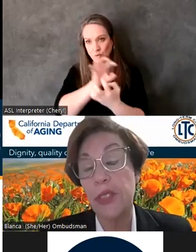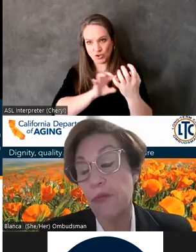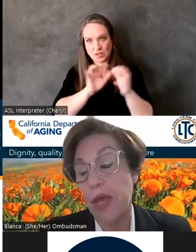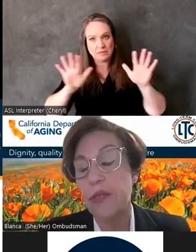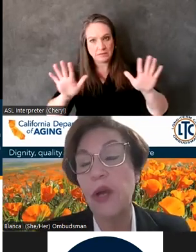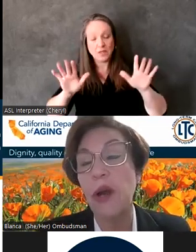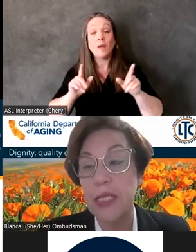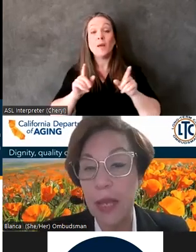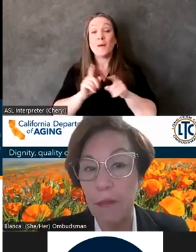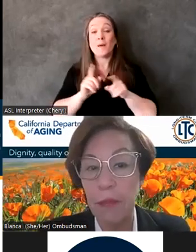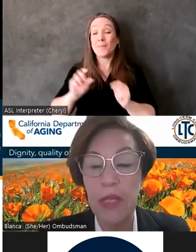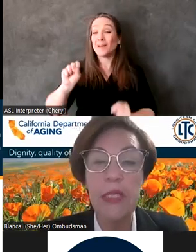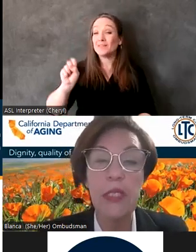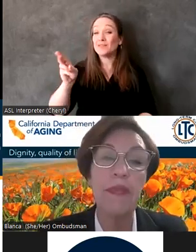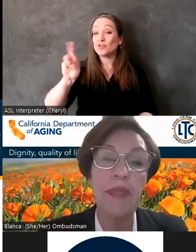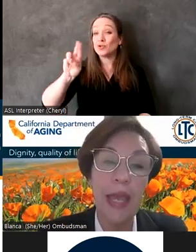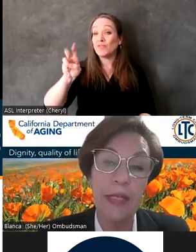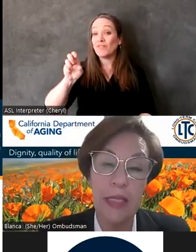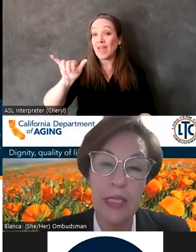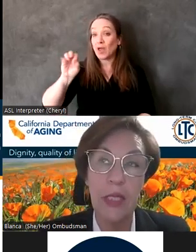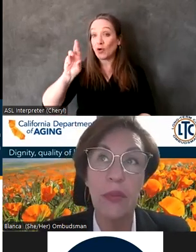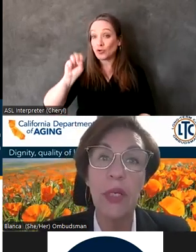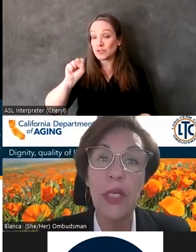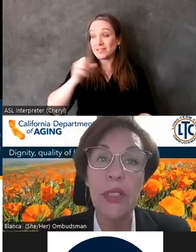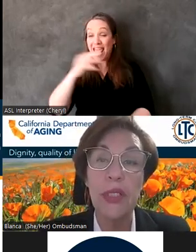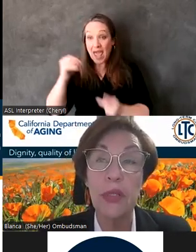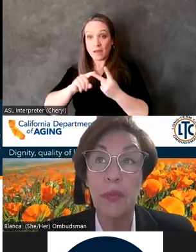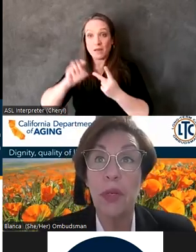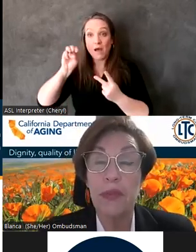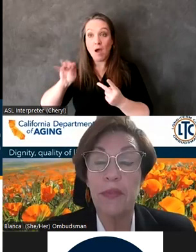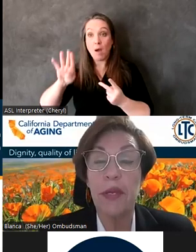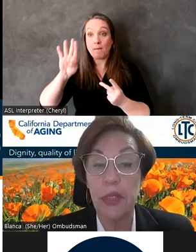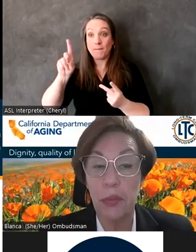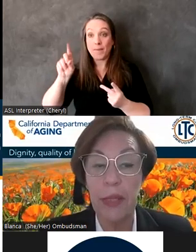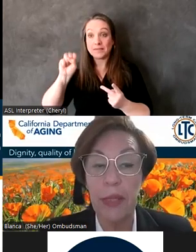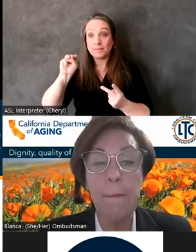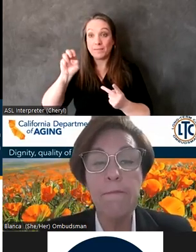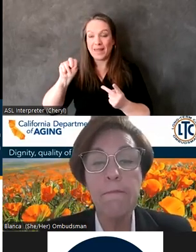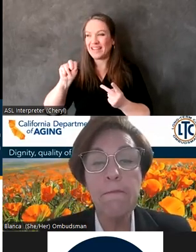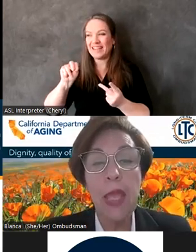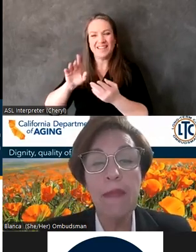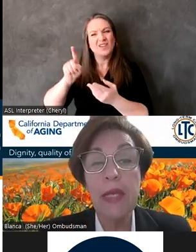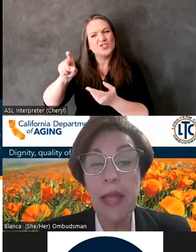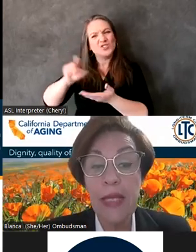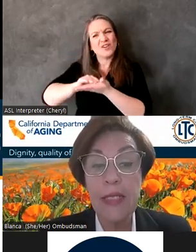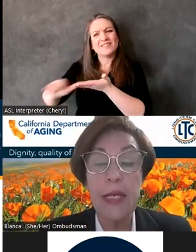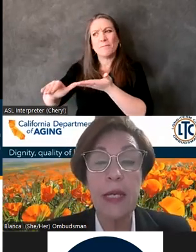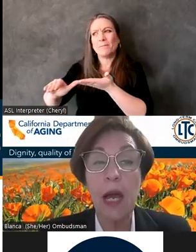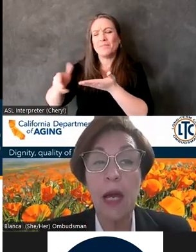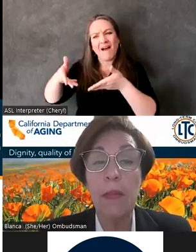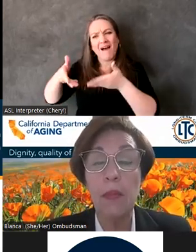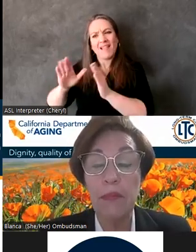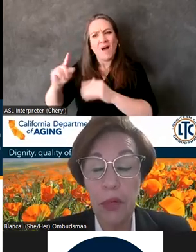and surveyors are exempt from this so that they can continue to do the work that they're doing. And then